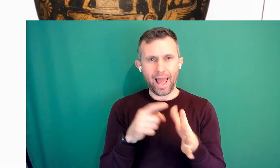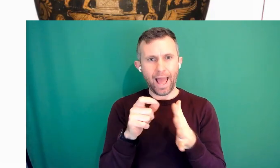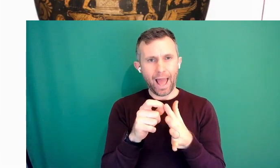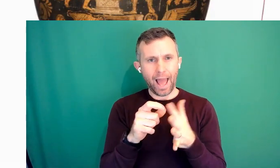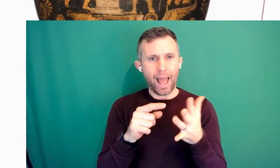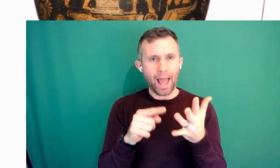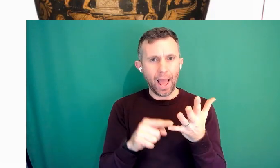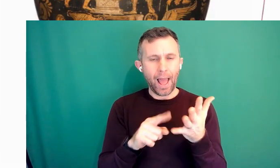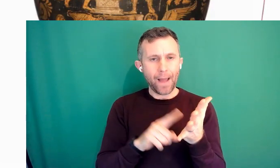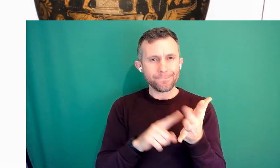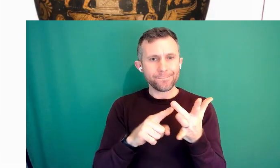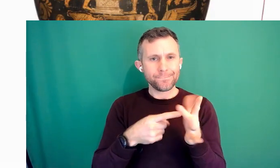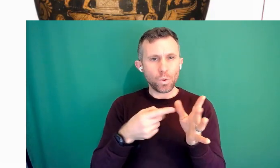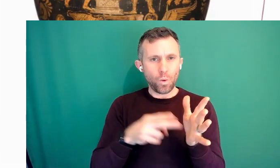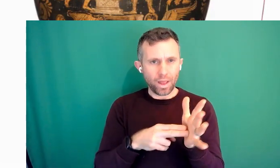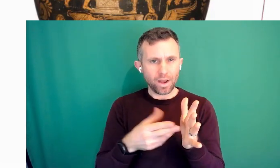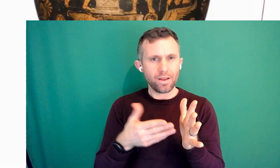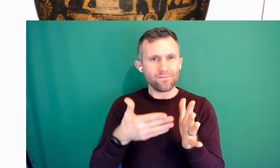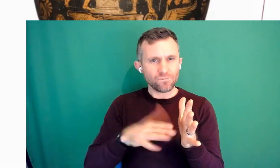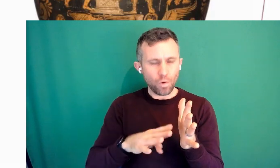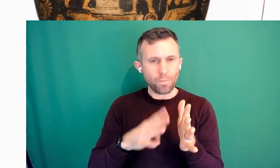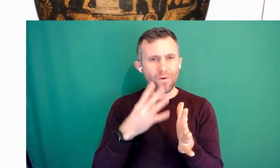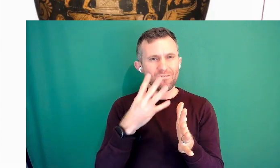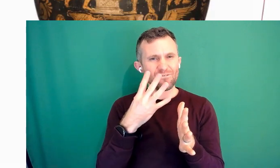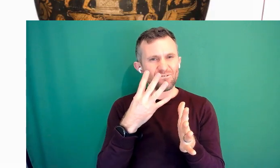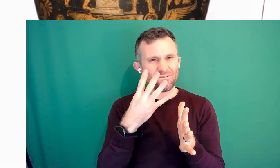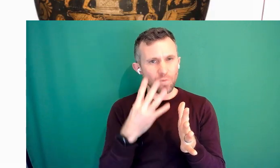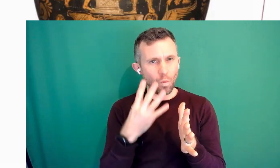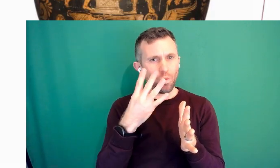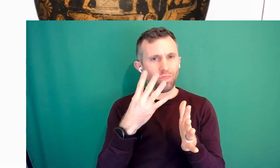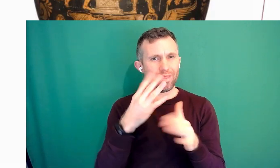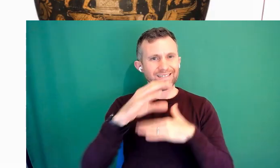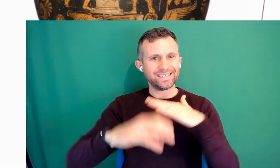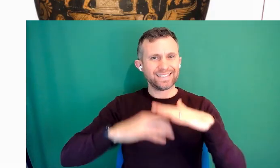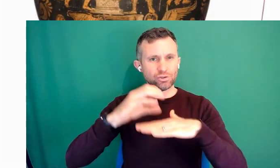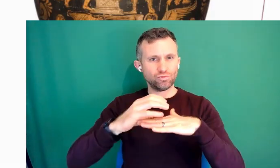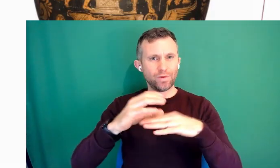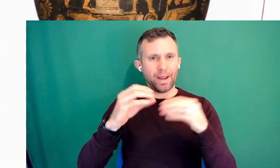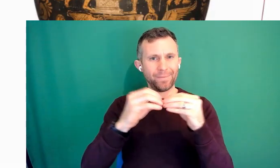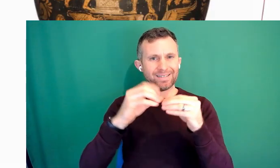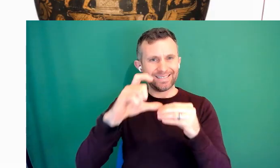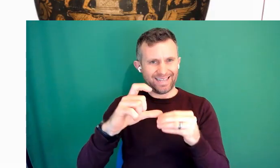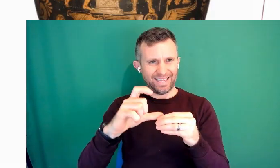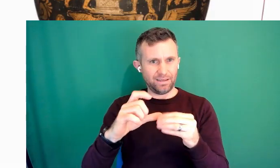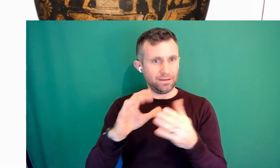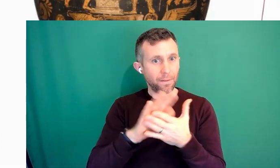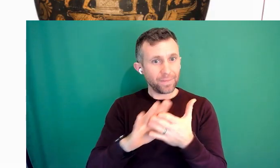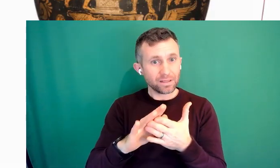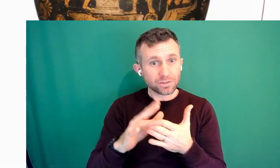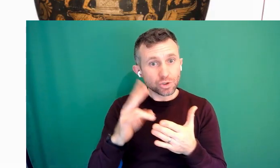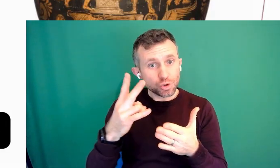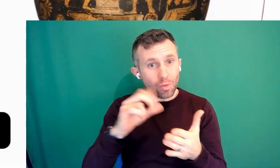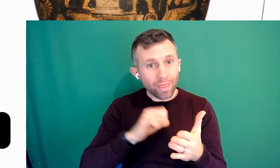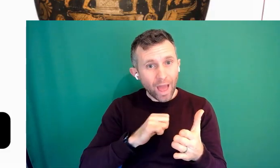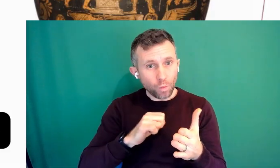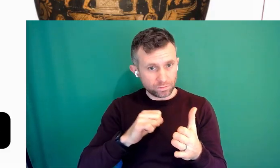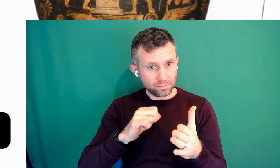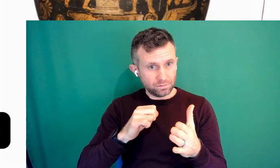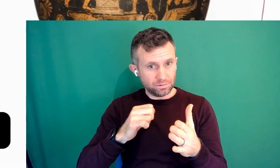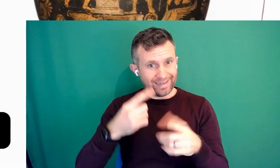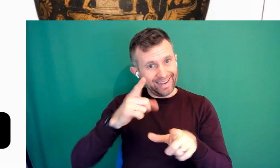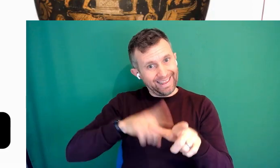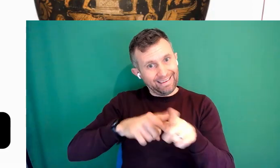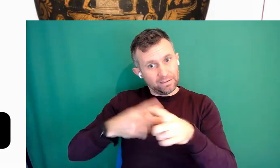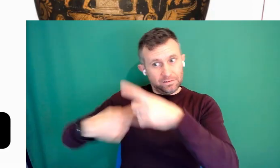top of the vase is a geometric pattern called a Greek key pattern. And interestingly, Soane decorated